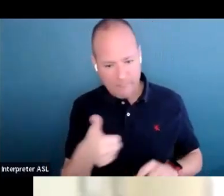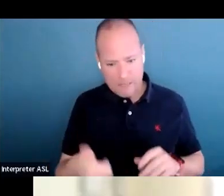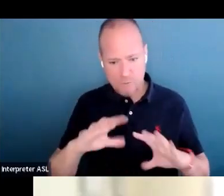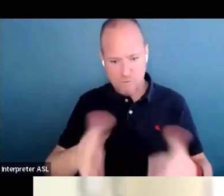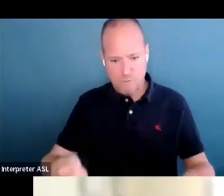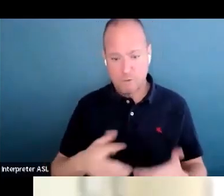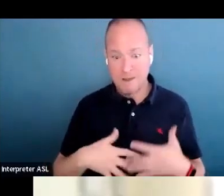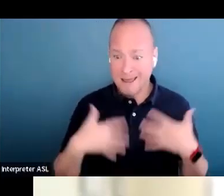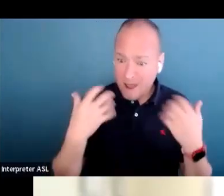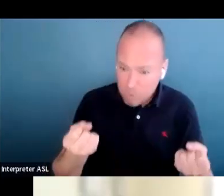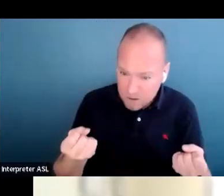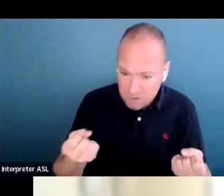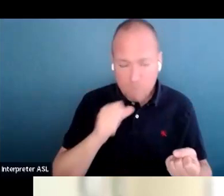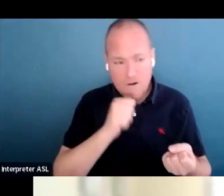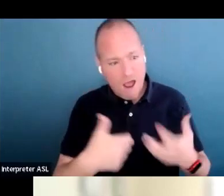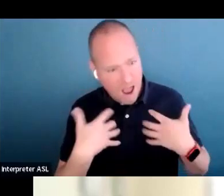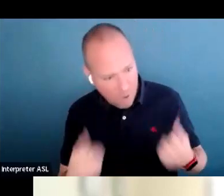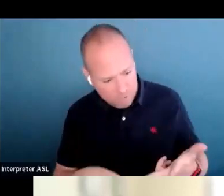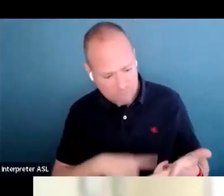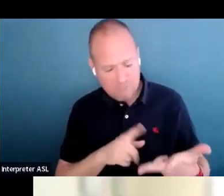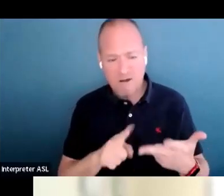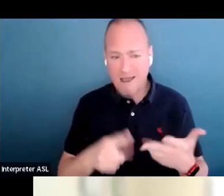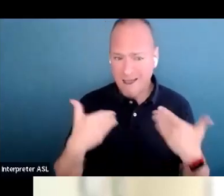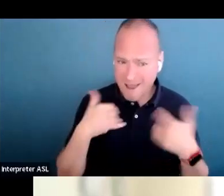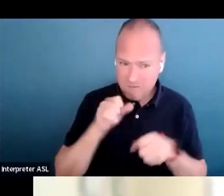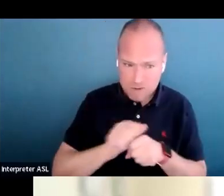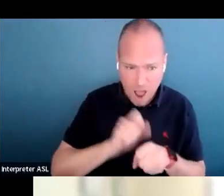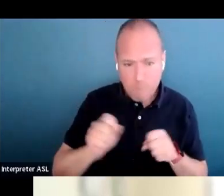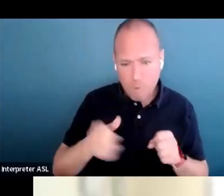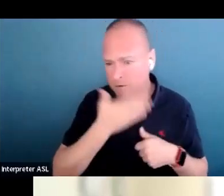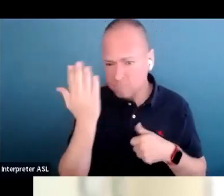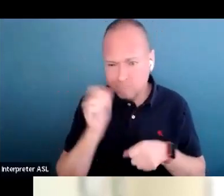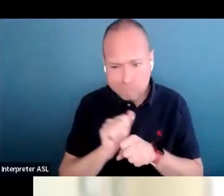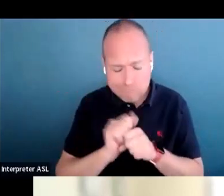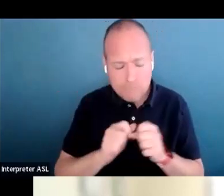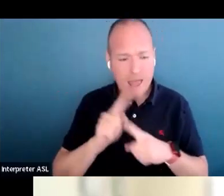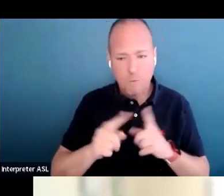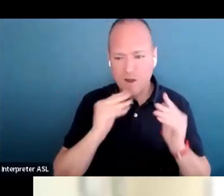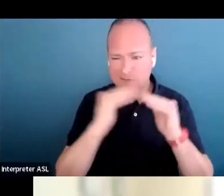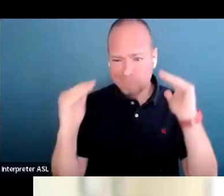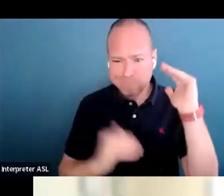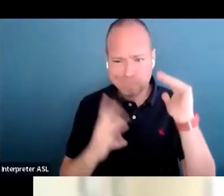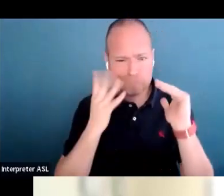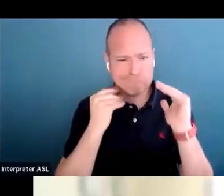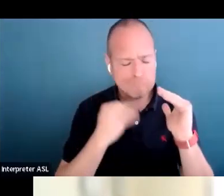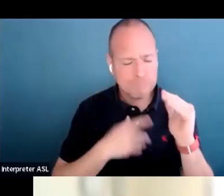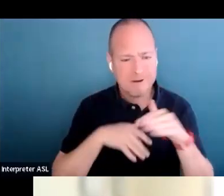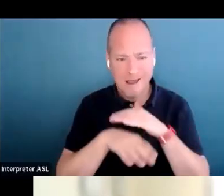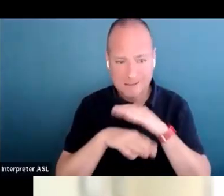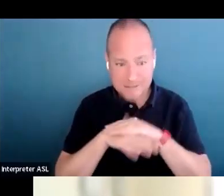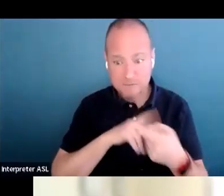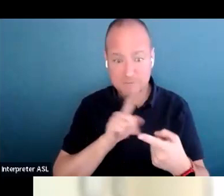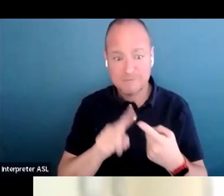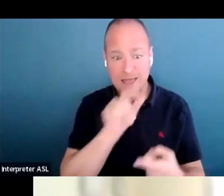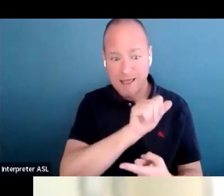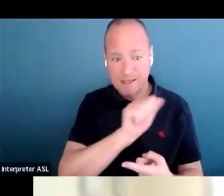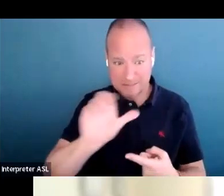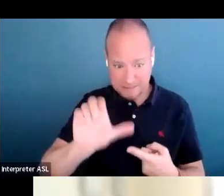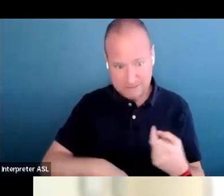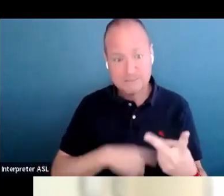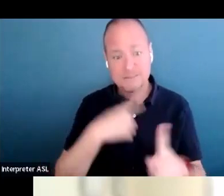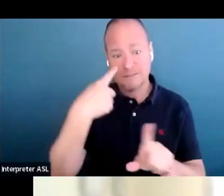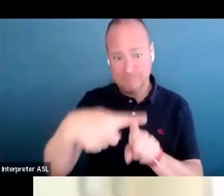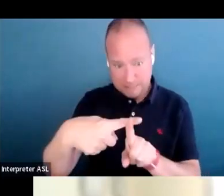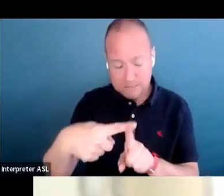or unhealthy, how employed or unemployed, and what inequities they face in accessing not just AAC, but